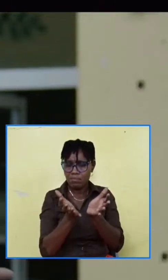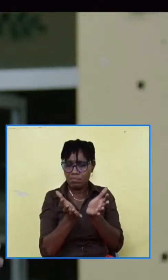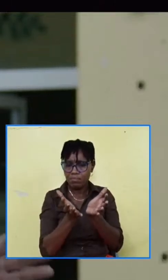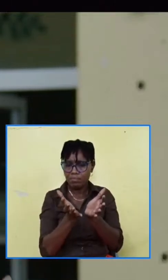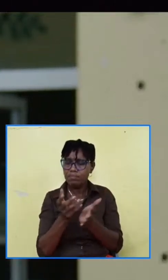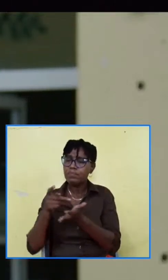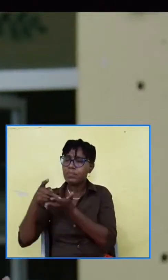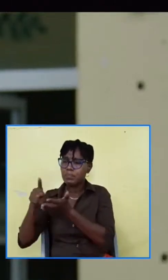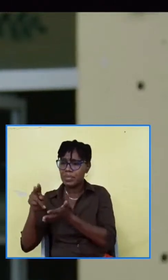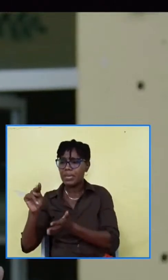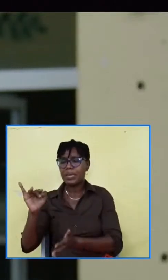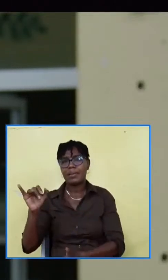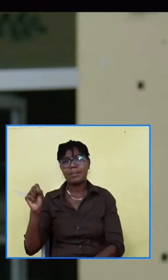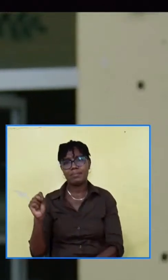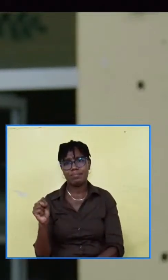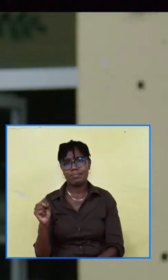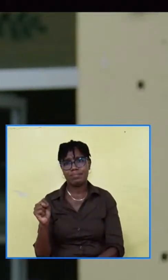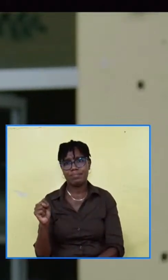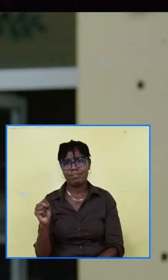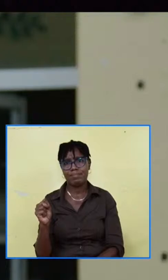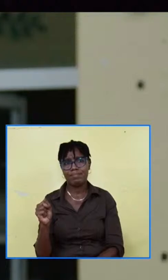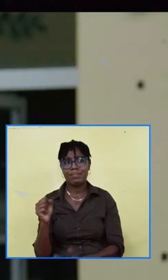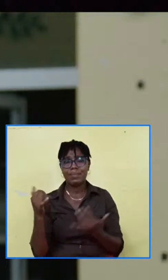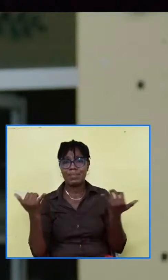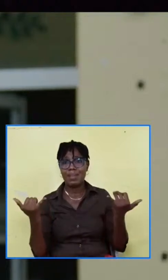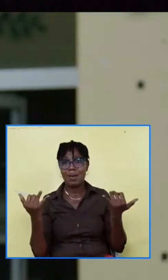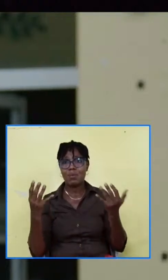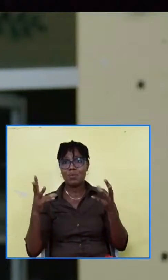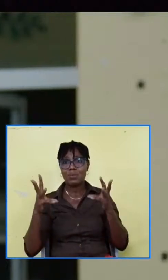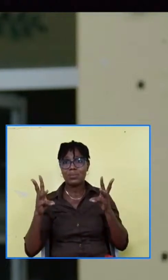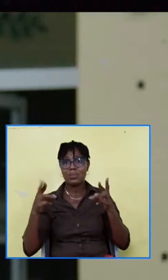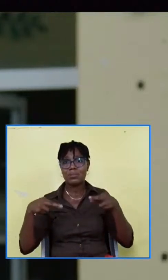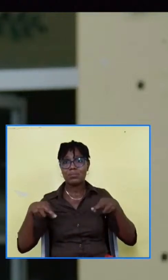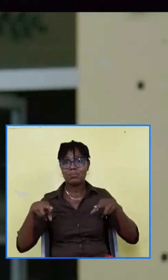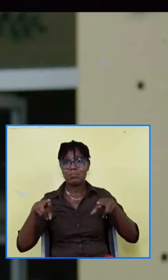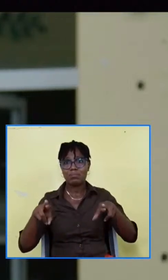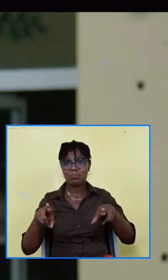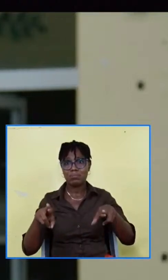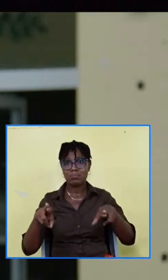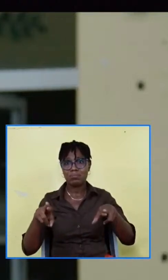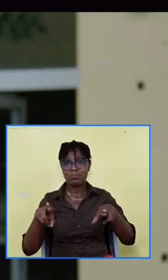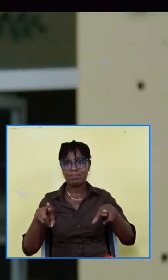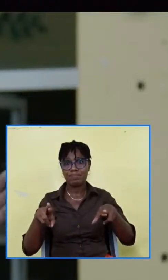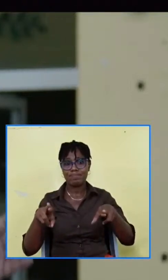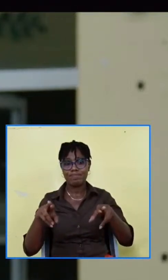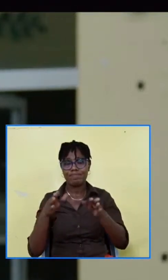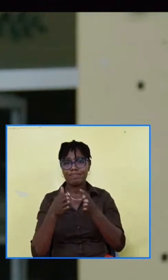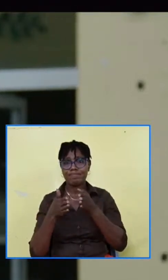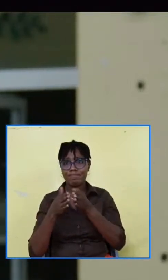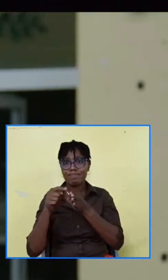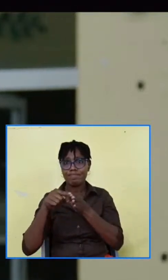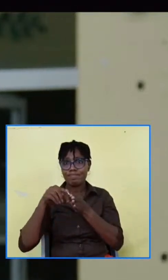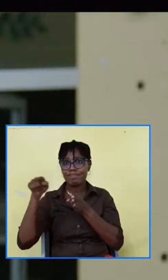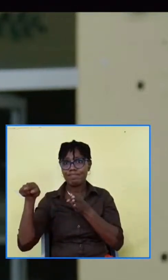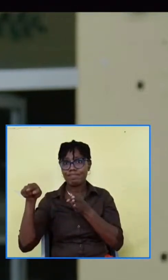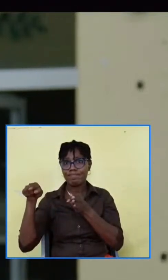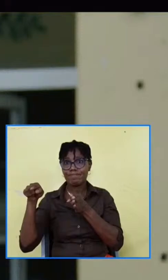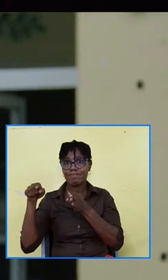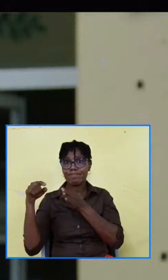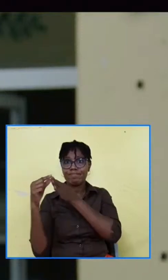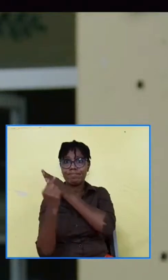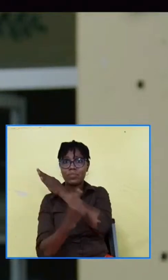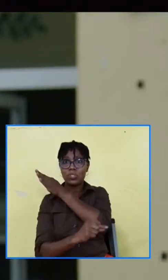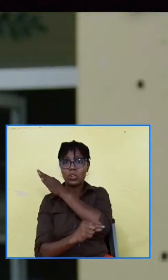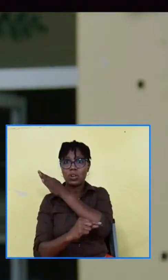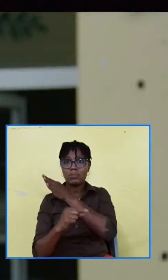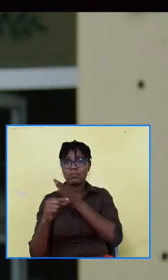We are right now in 6 Crossroads, bordering St. George, St. Philip, St. John,